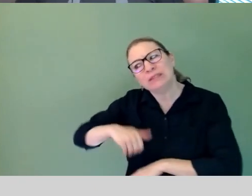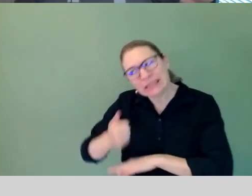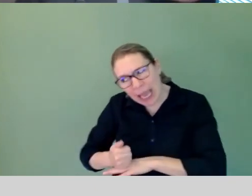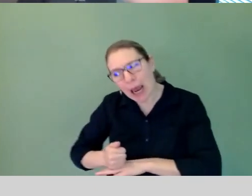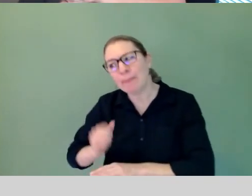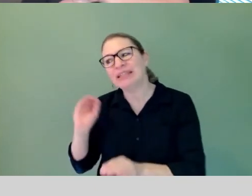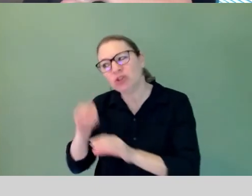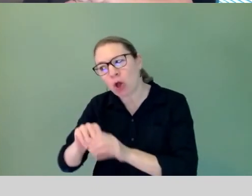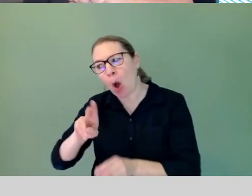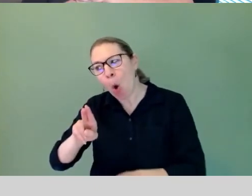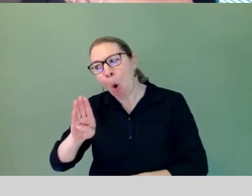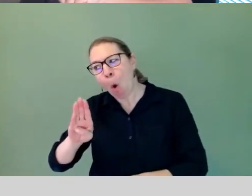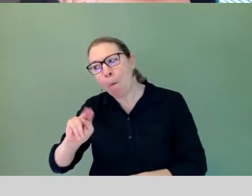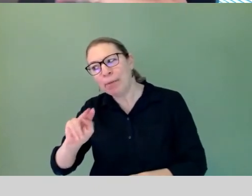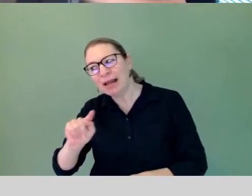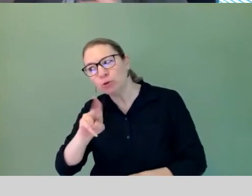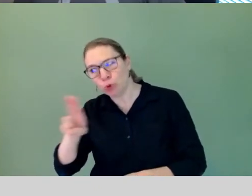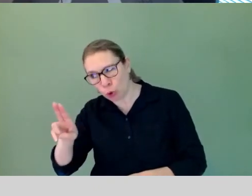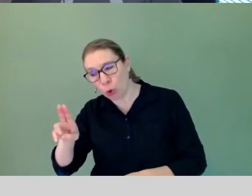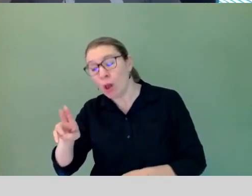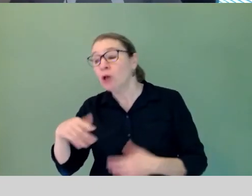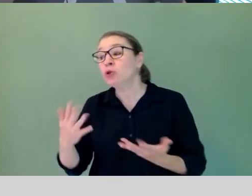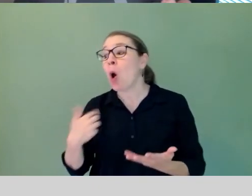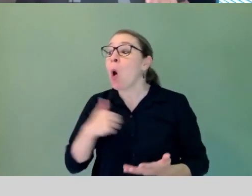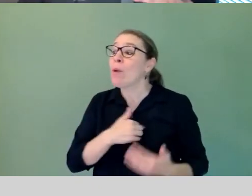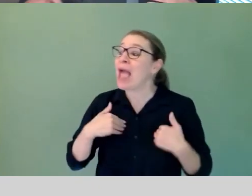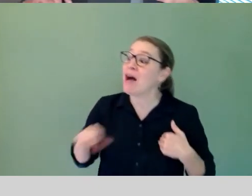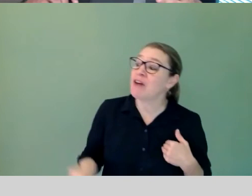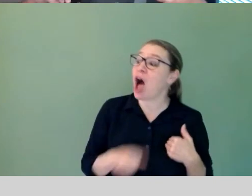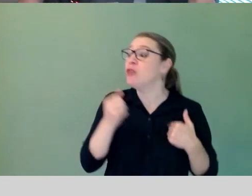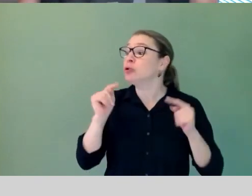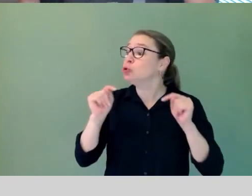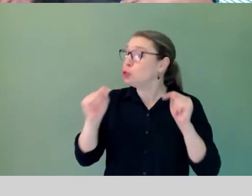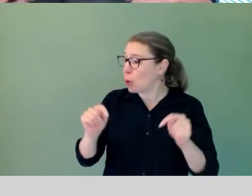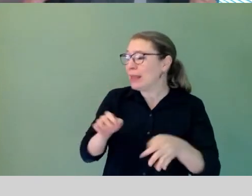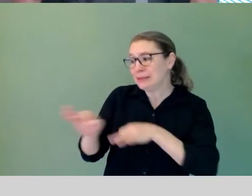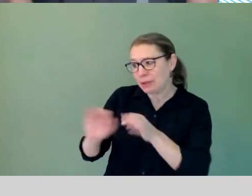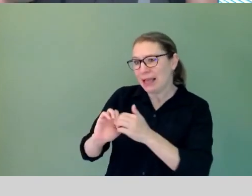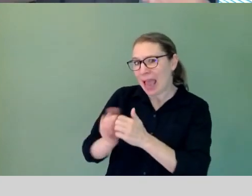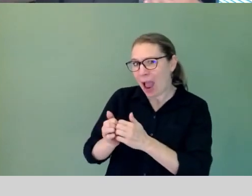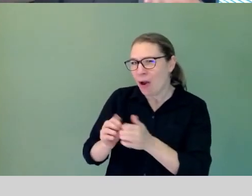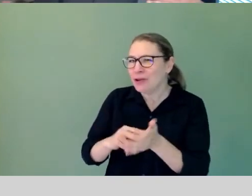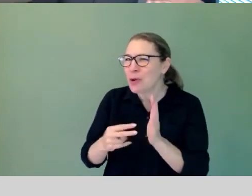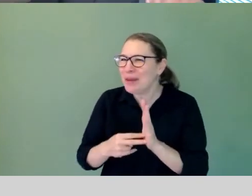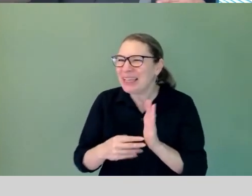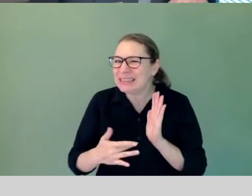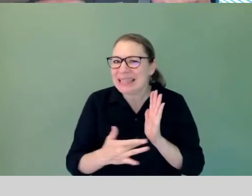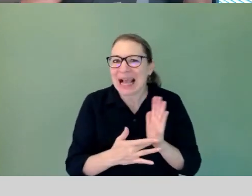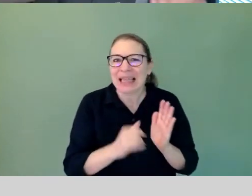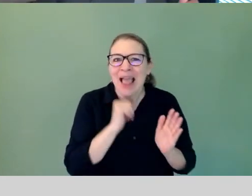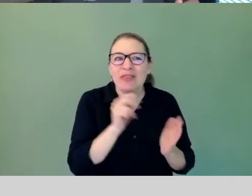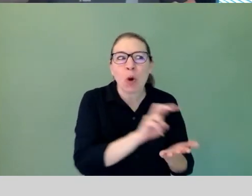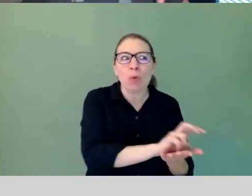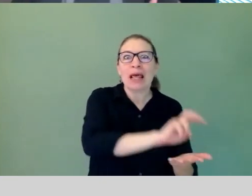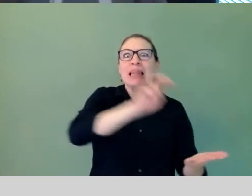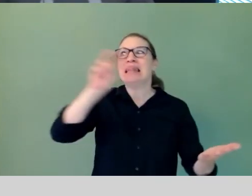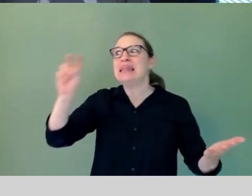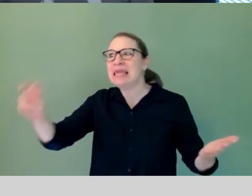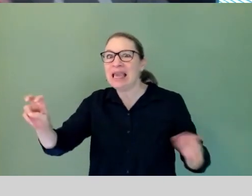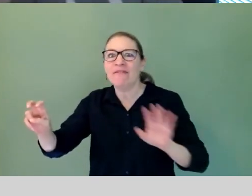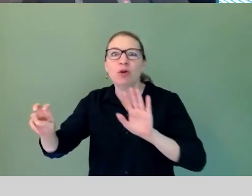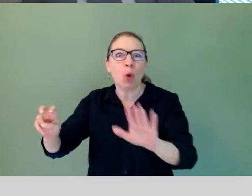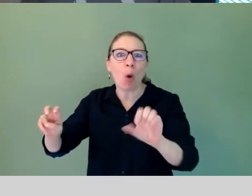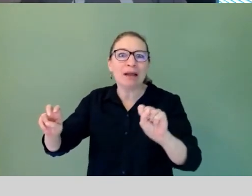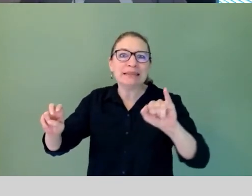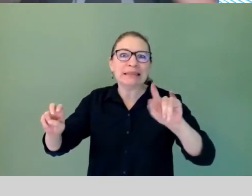to another one of our tutorials that shows you exactly how to do it. So they don't really technically leave your site. They just go to a different tutorial. So if you're gonna send people